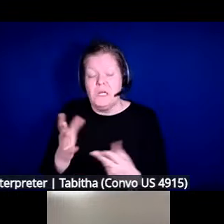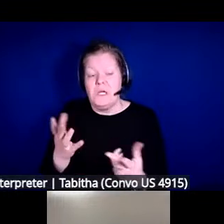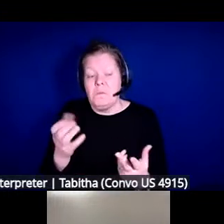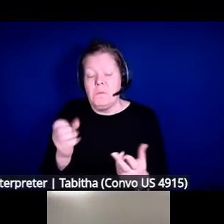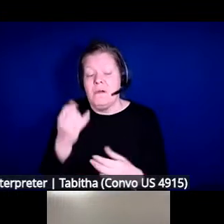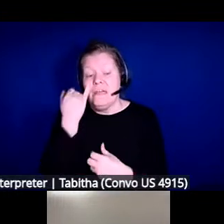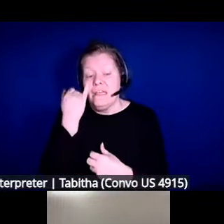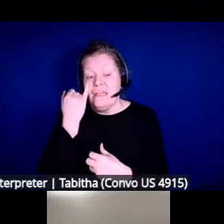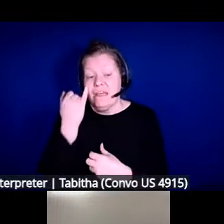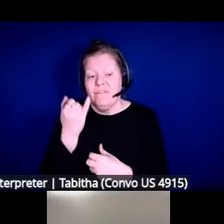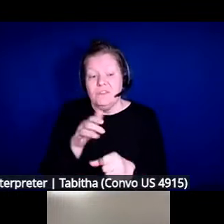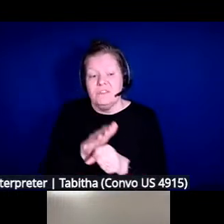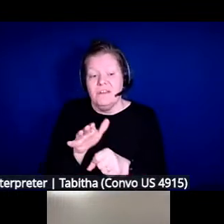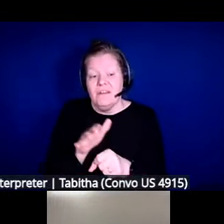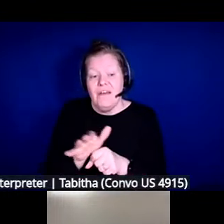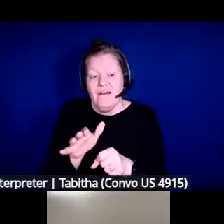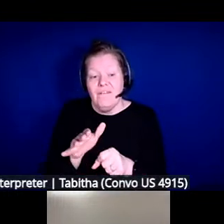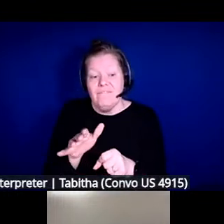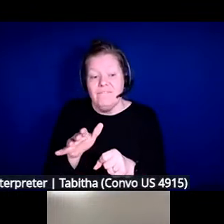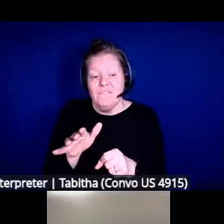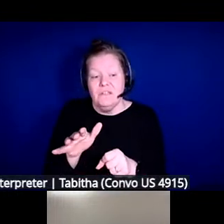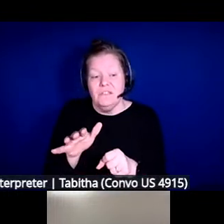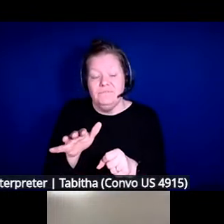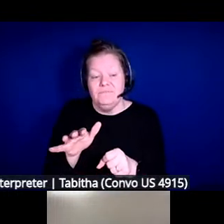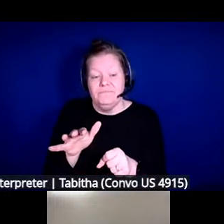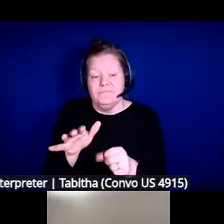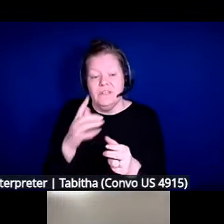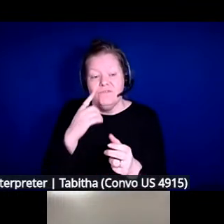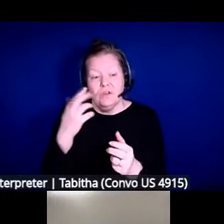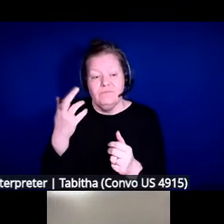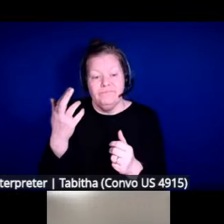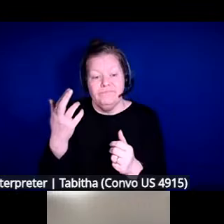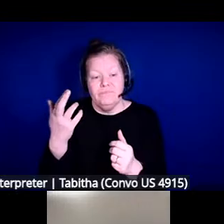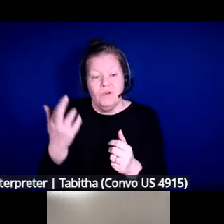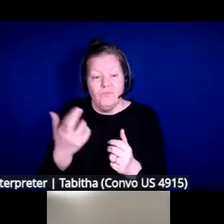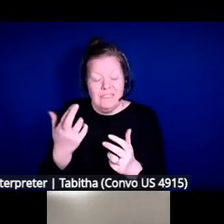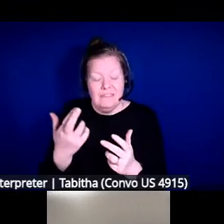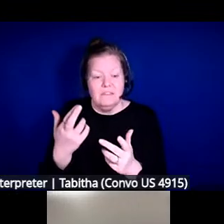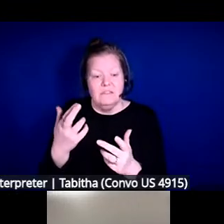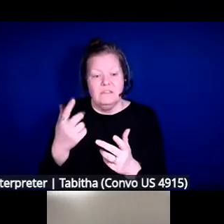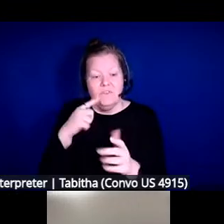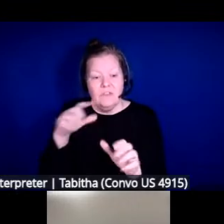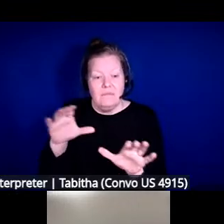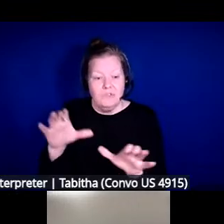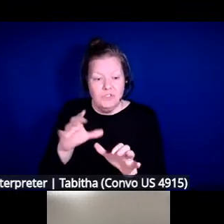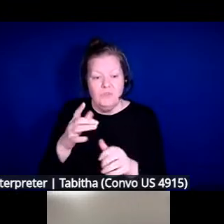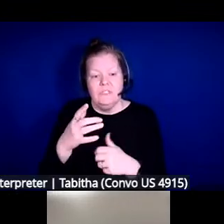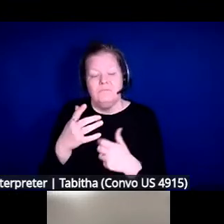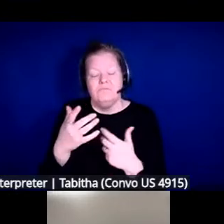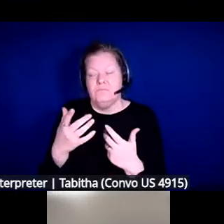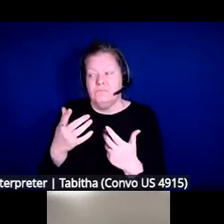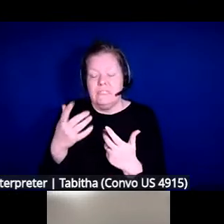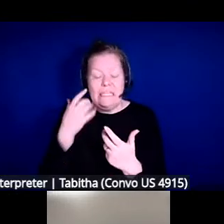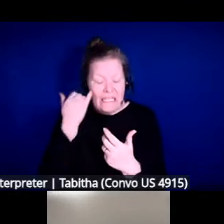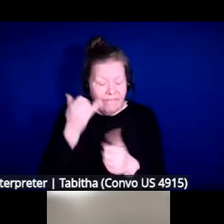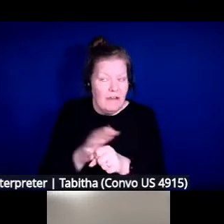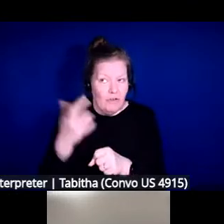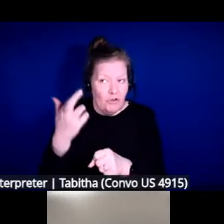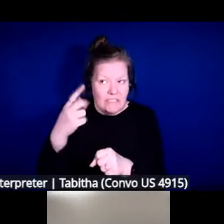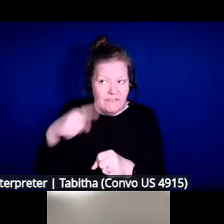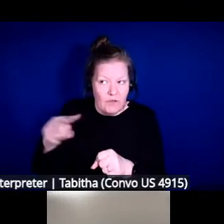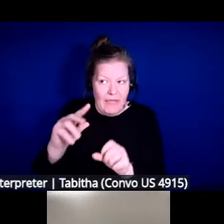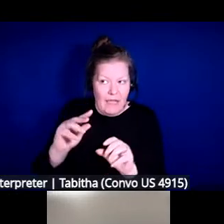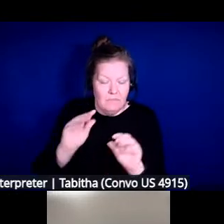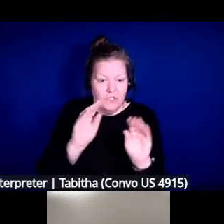if there's enough of a reason for them to do it, I'm going to put that up there. If there's enough of a reason for them to do